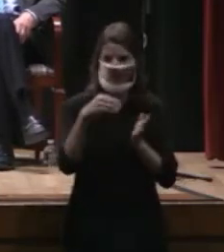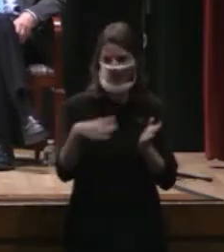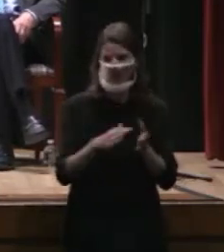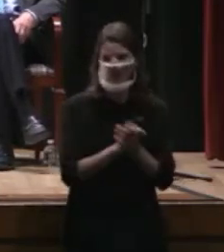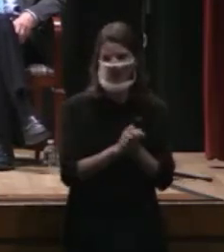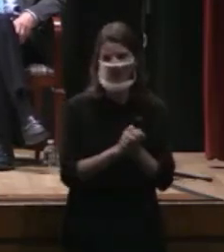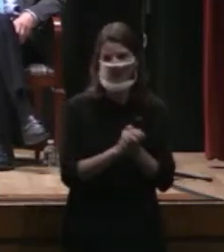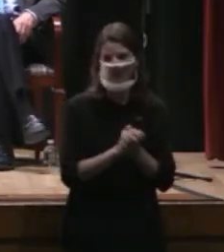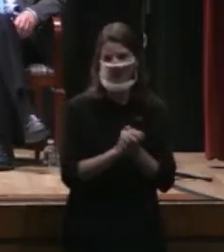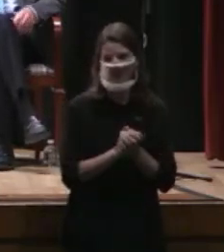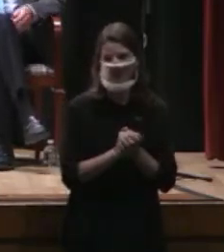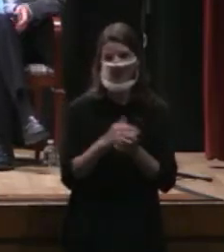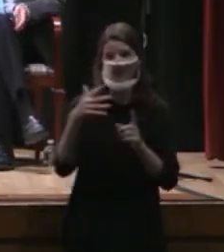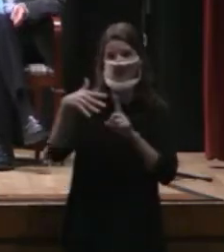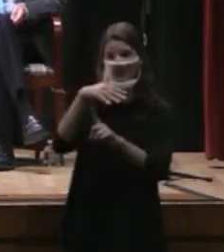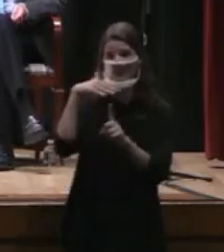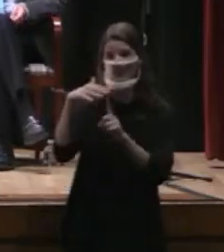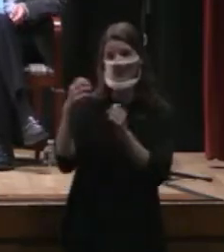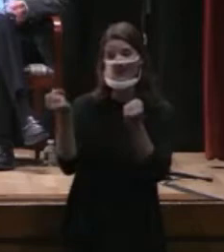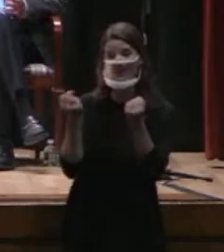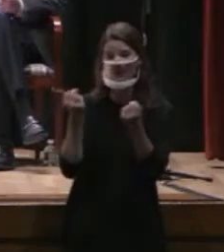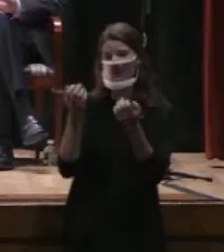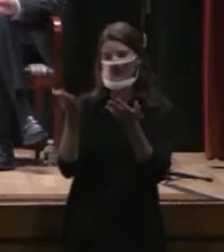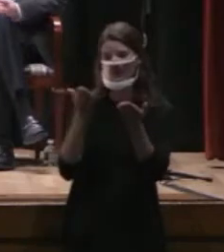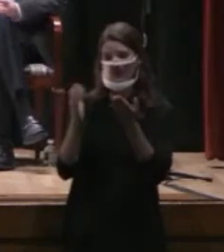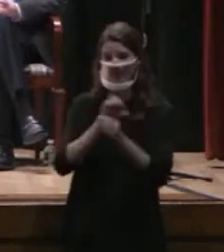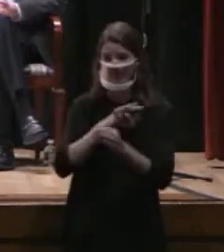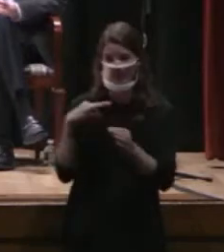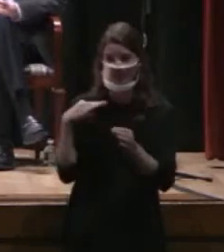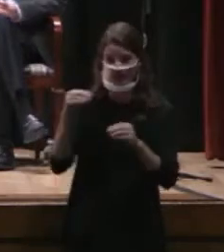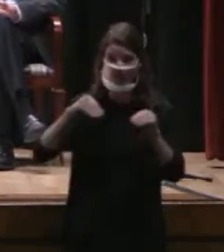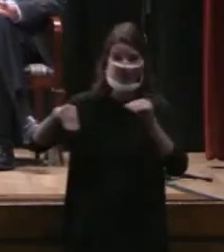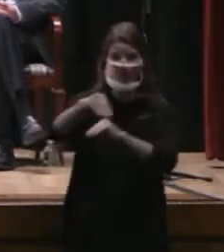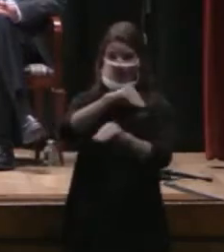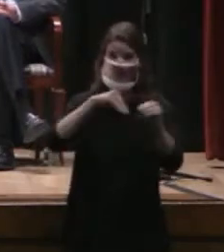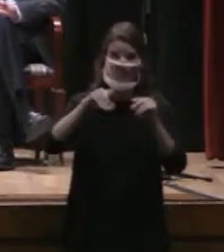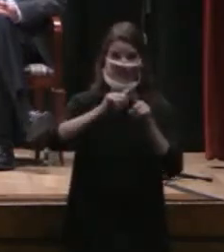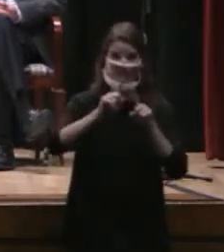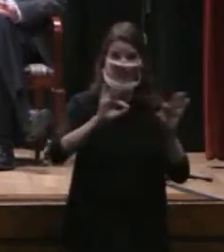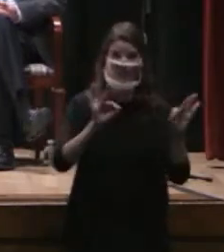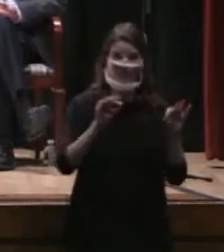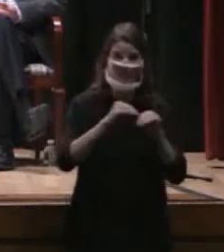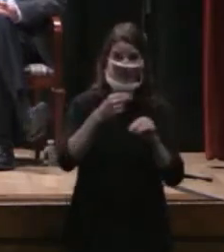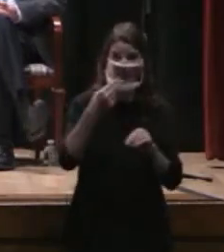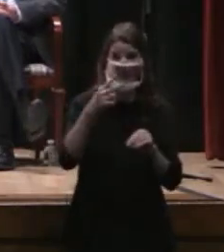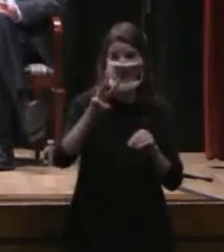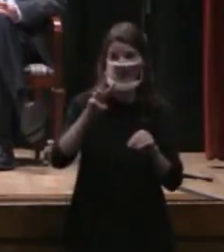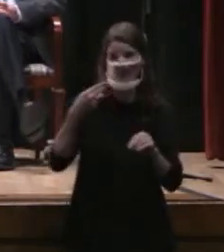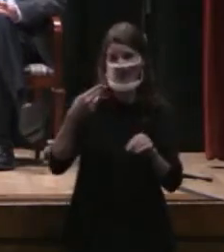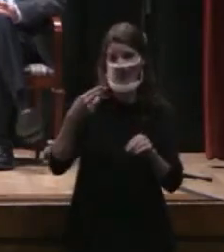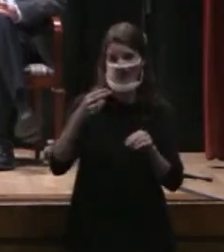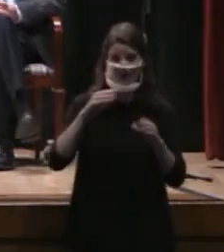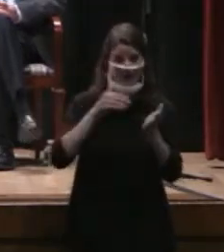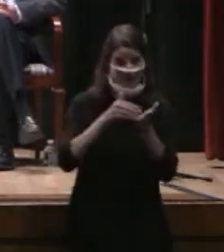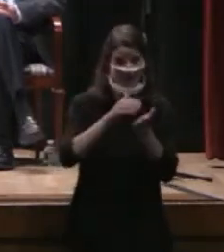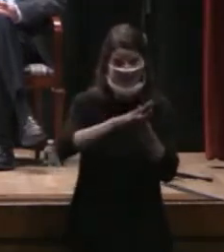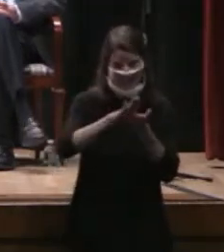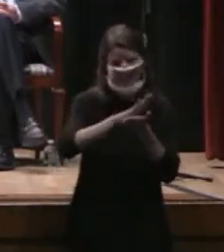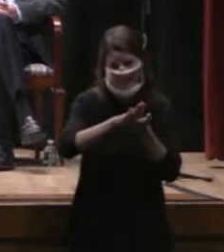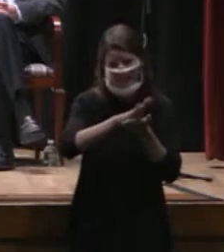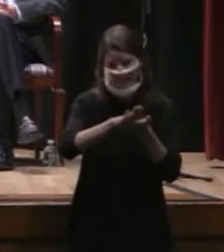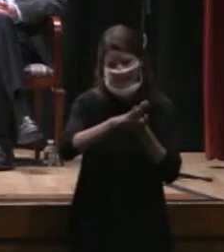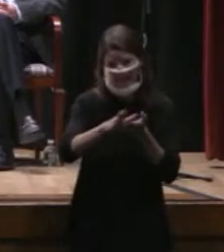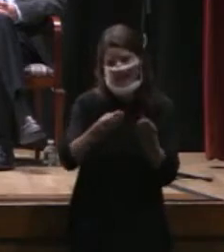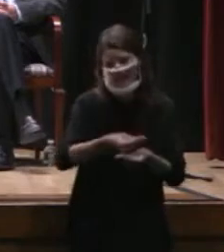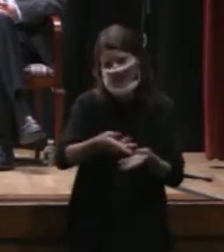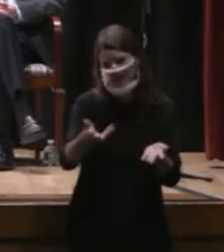Our environmental service staff have moved furniture all over Helenwood Hall several times, have cleaned areas multiple